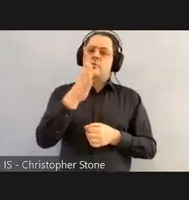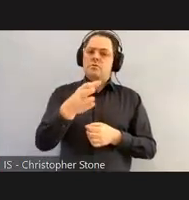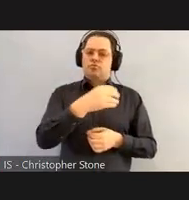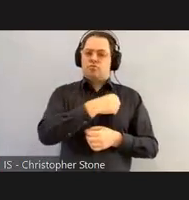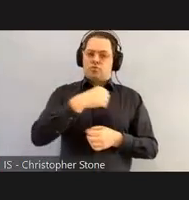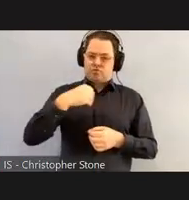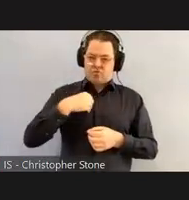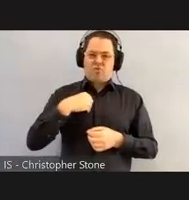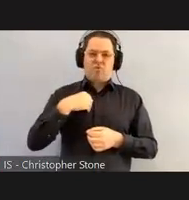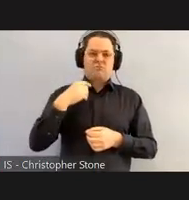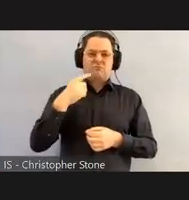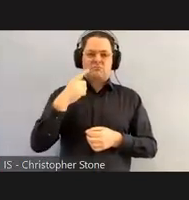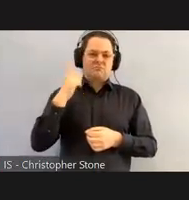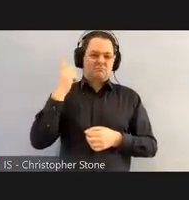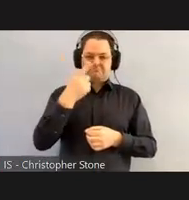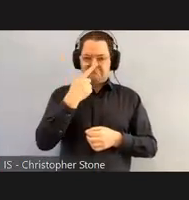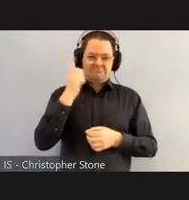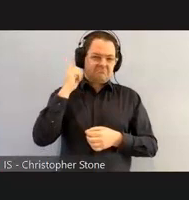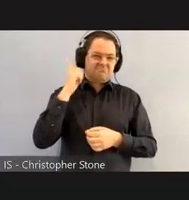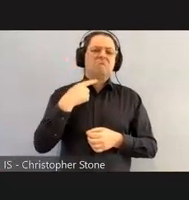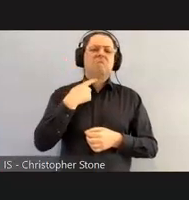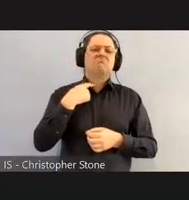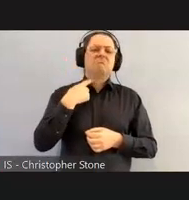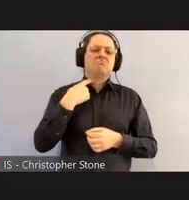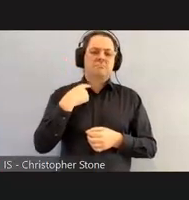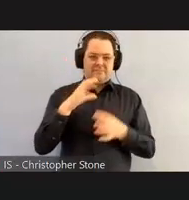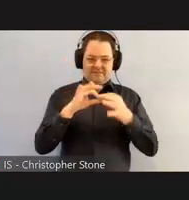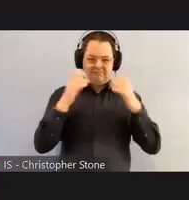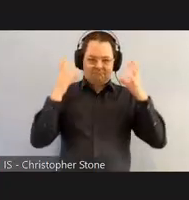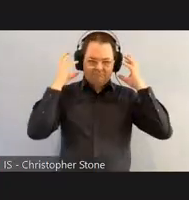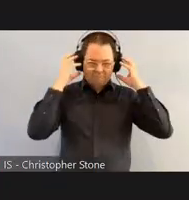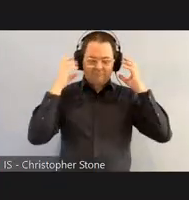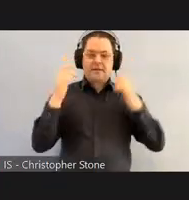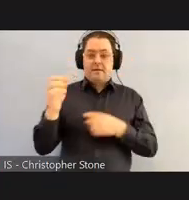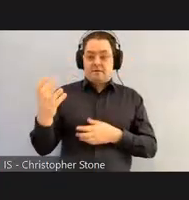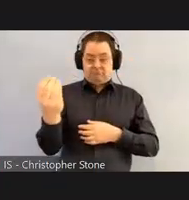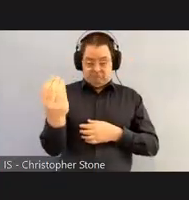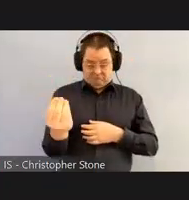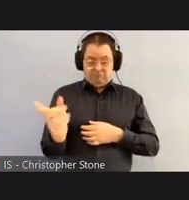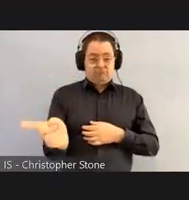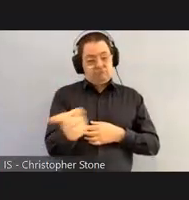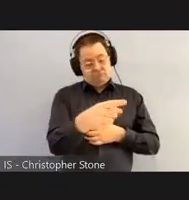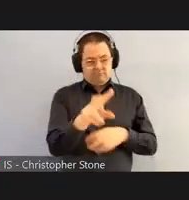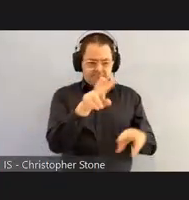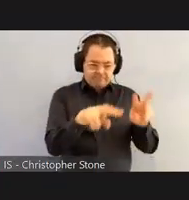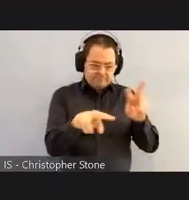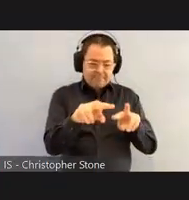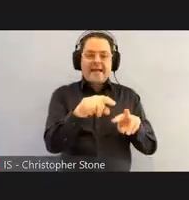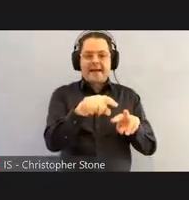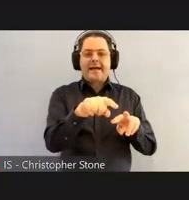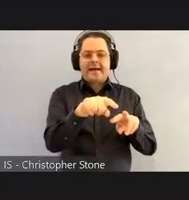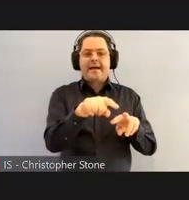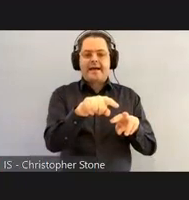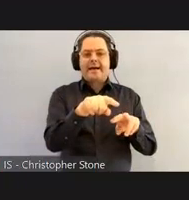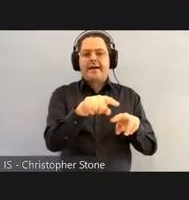doctor, my doctor, and he assessed the child, gave us the news.